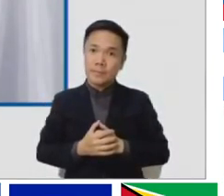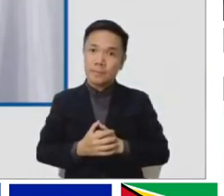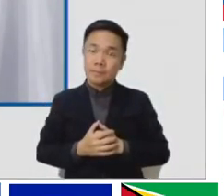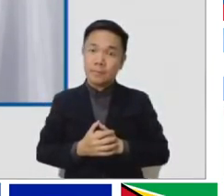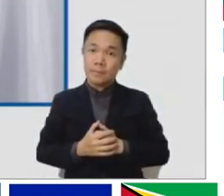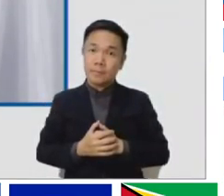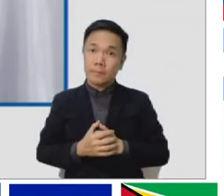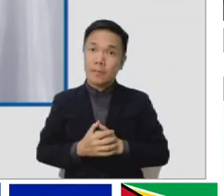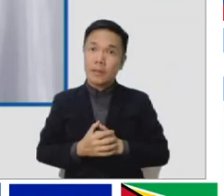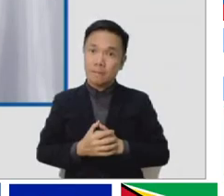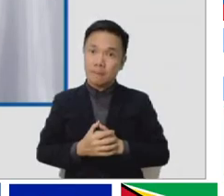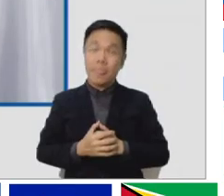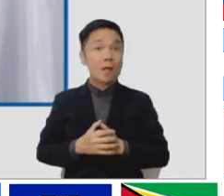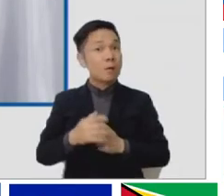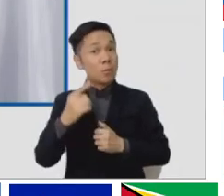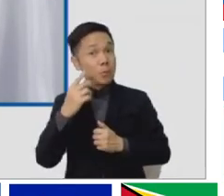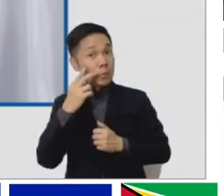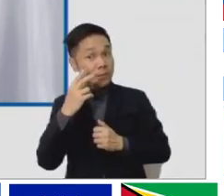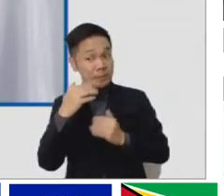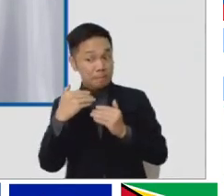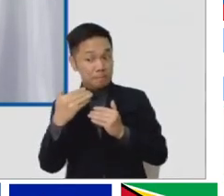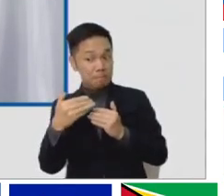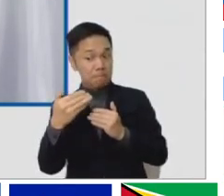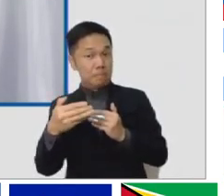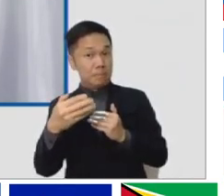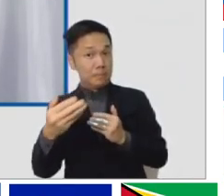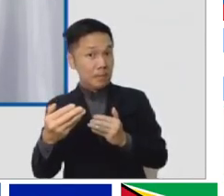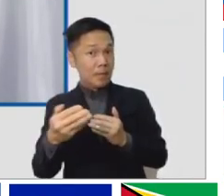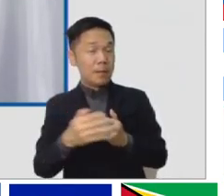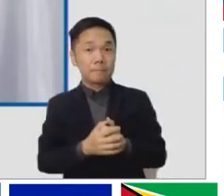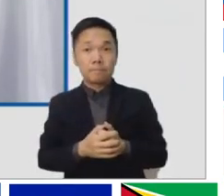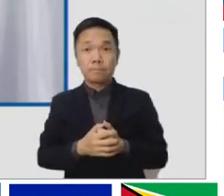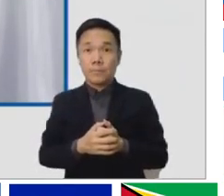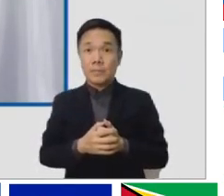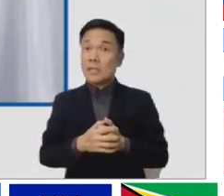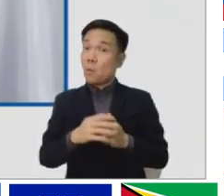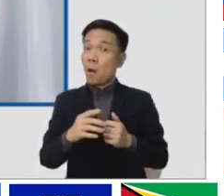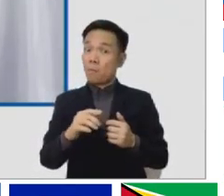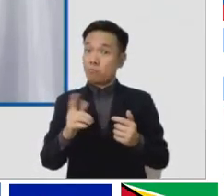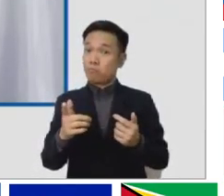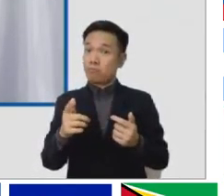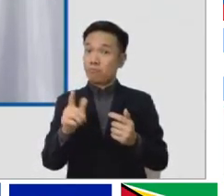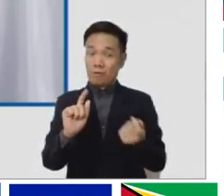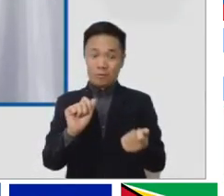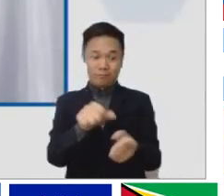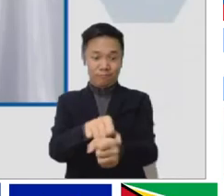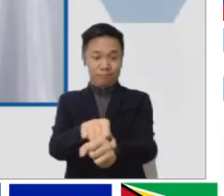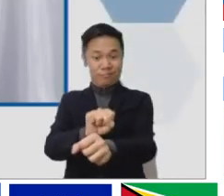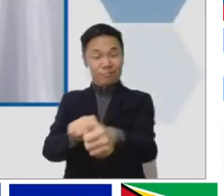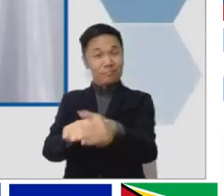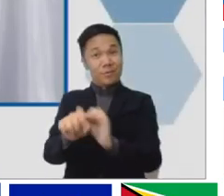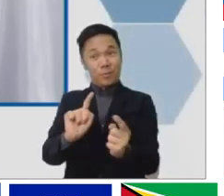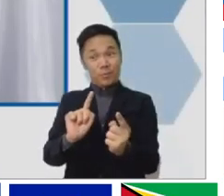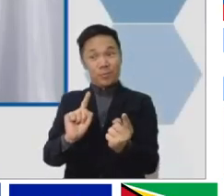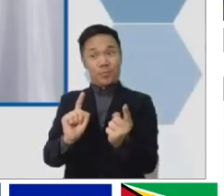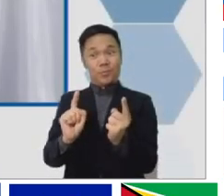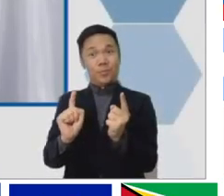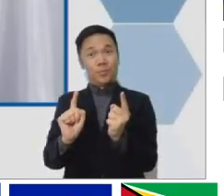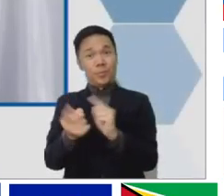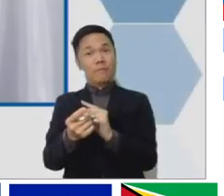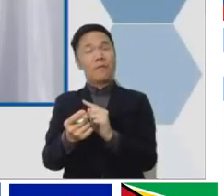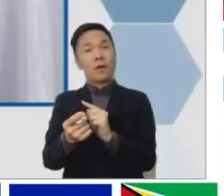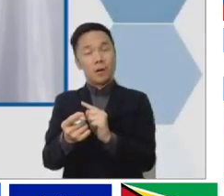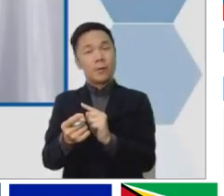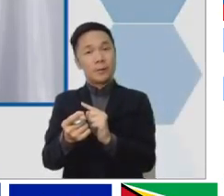development conditions under these transformational actions, for us to be able to guide and drive all of our actions towards